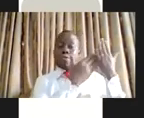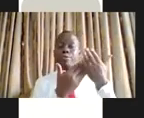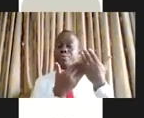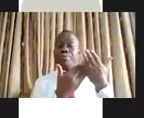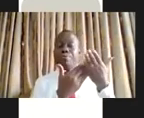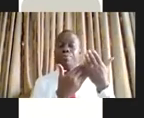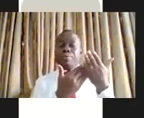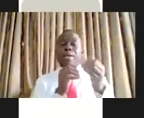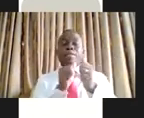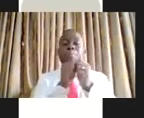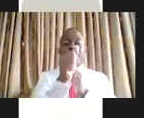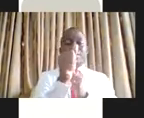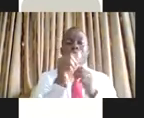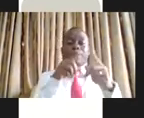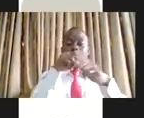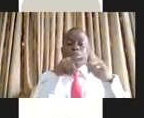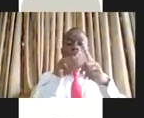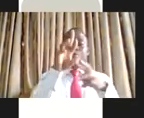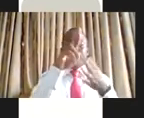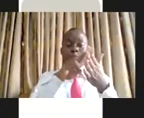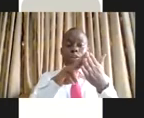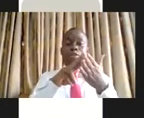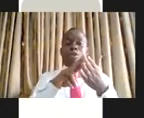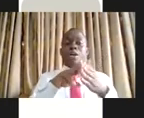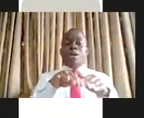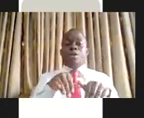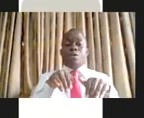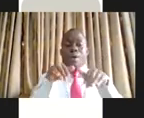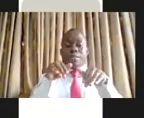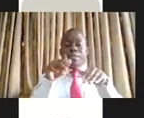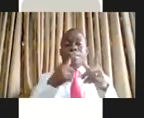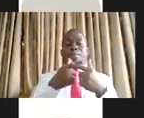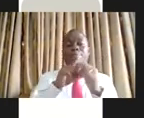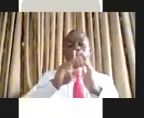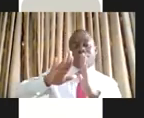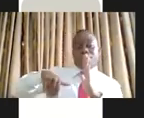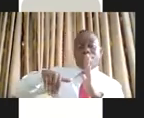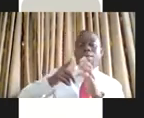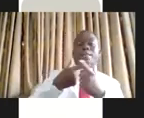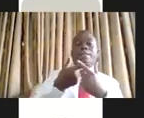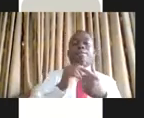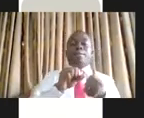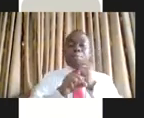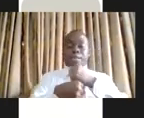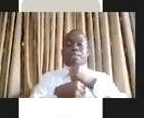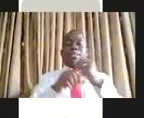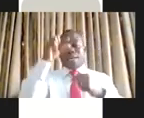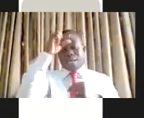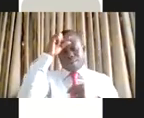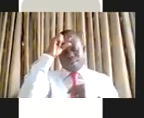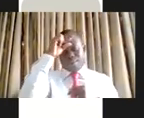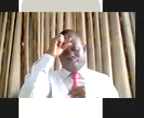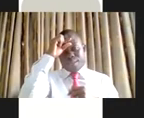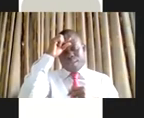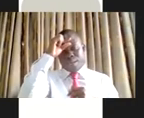passing of the division of revenue delays, and therefore delays county governments in passing their bills, the appropriation bills. But number